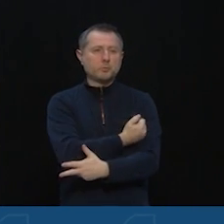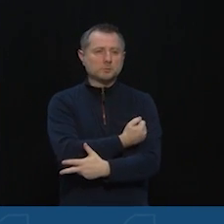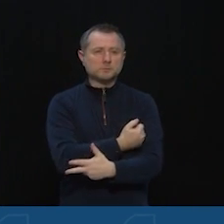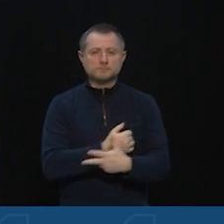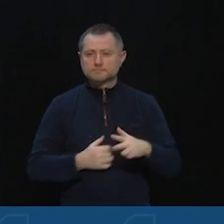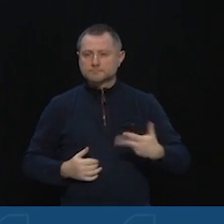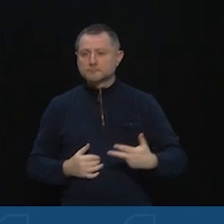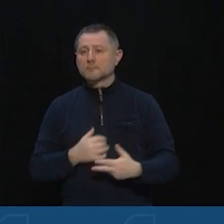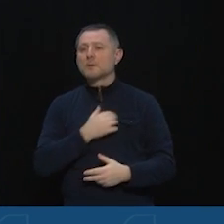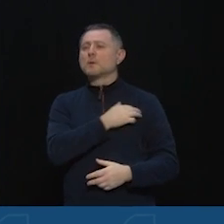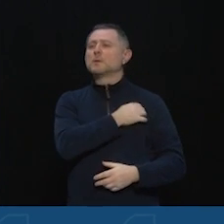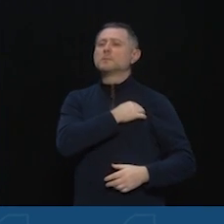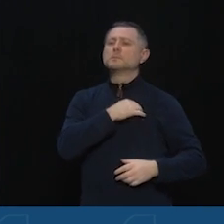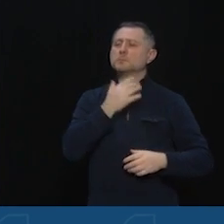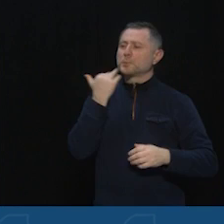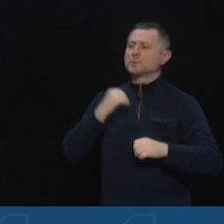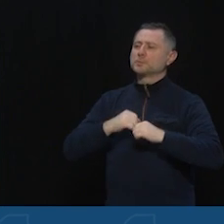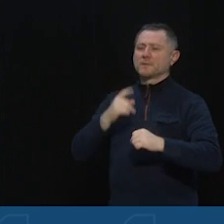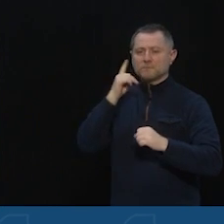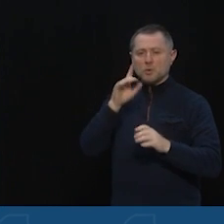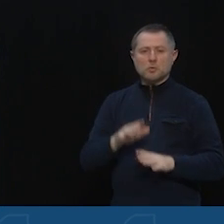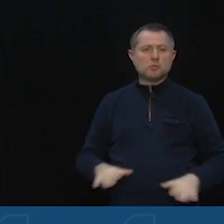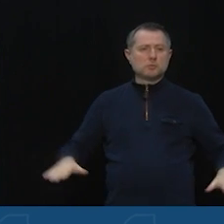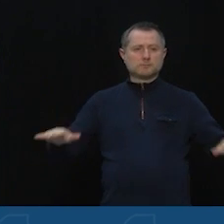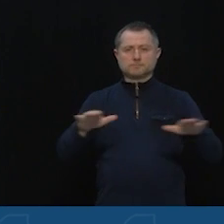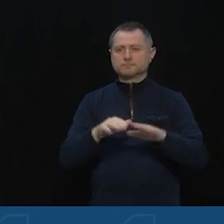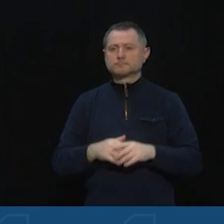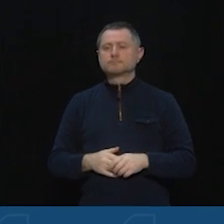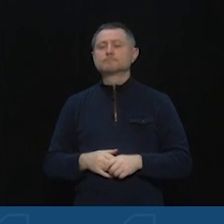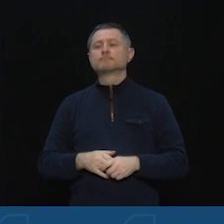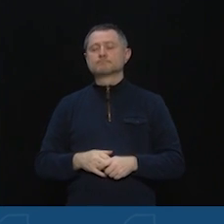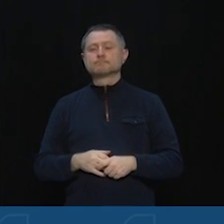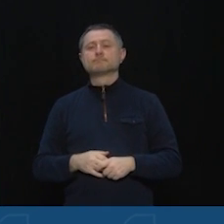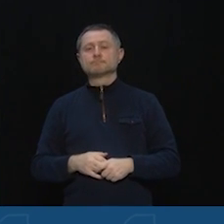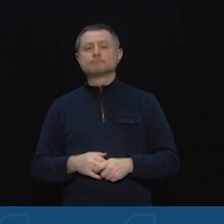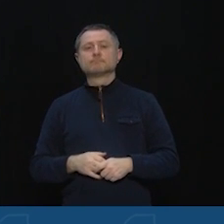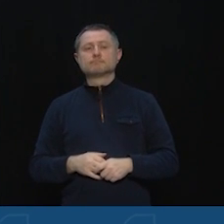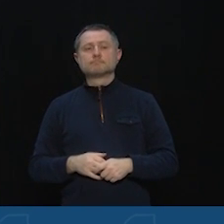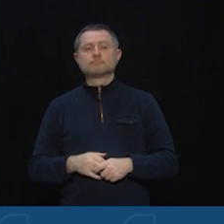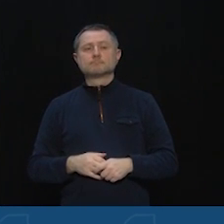best protection against this variant, and we've had over 7